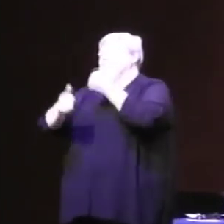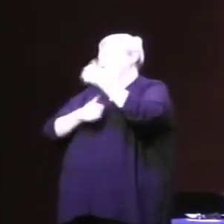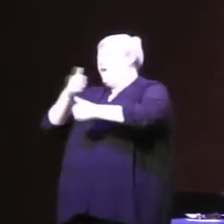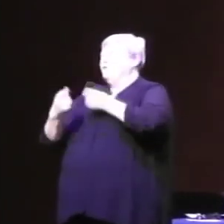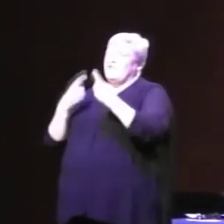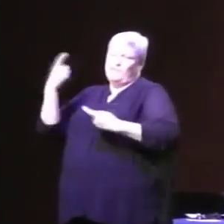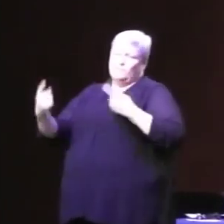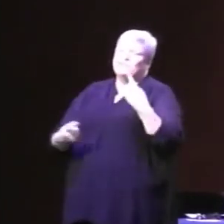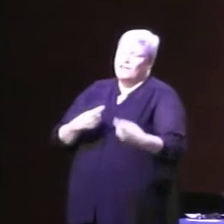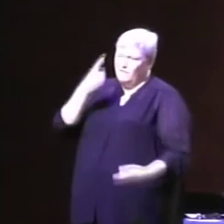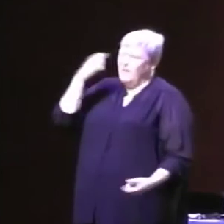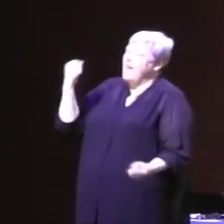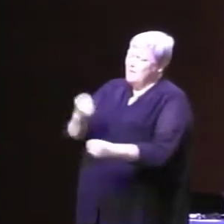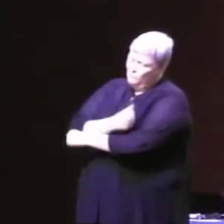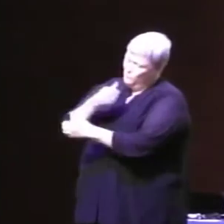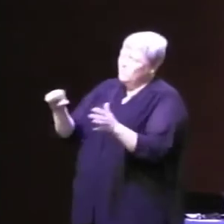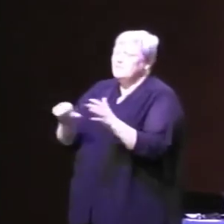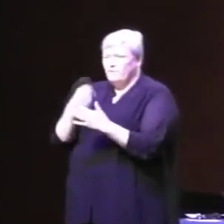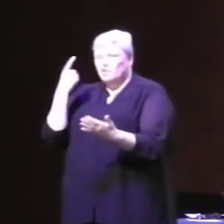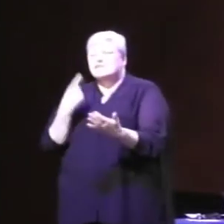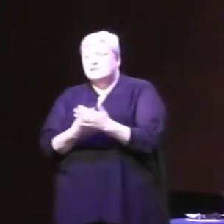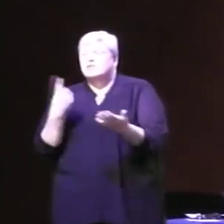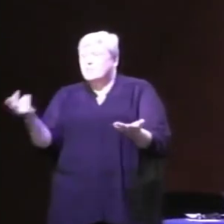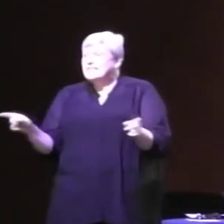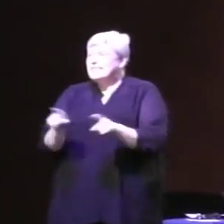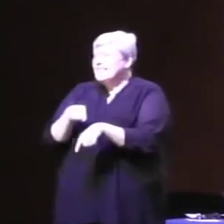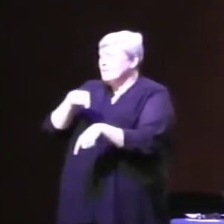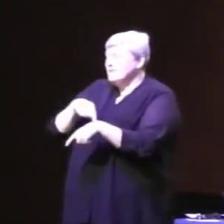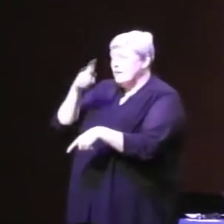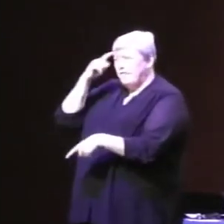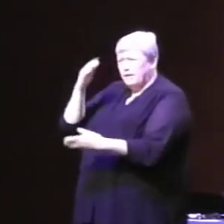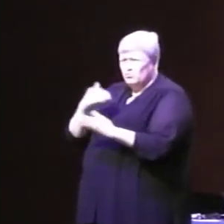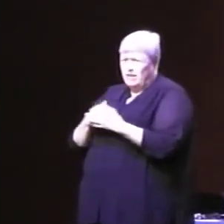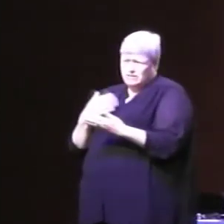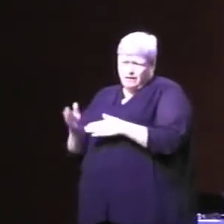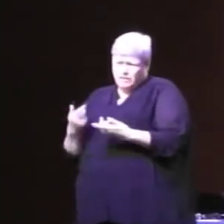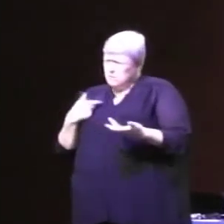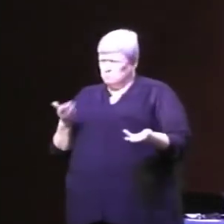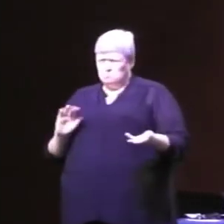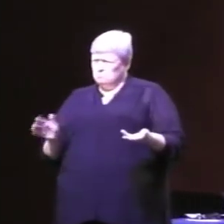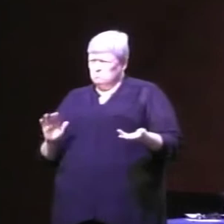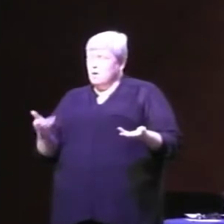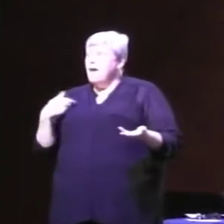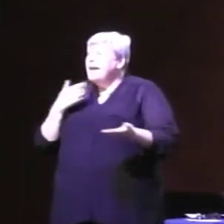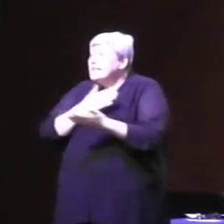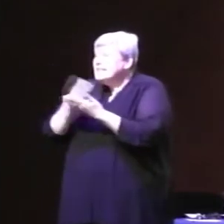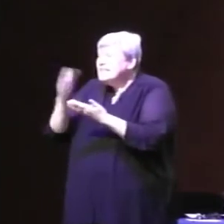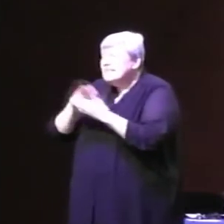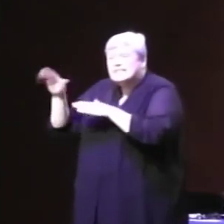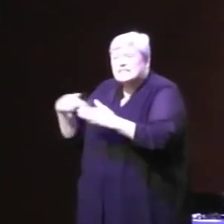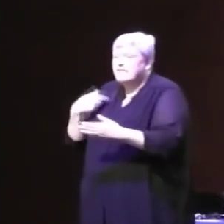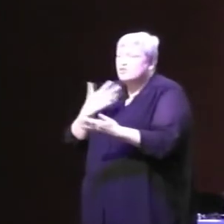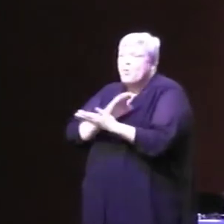being able to carry out difficult decisions, whilst at the same time claiming to protect services. Clearly, services are not